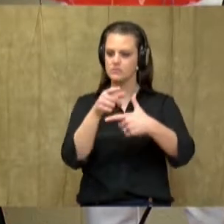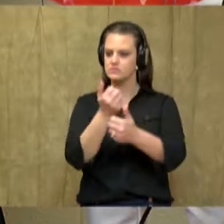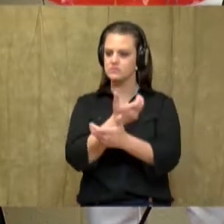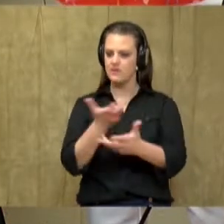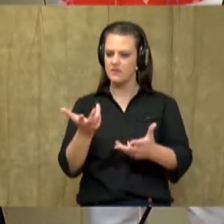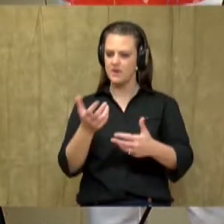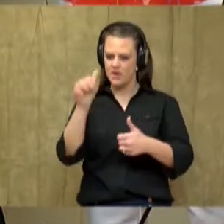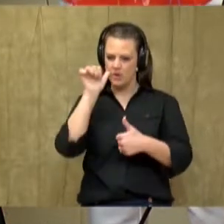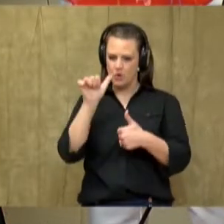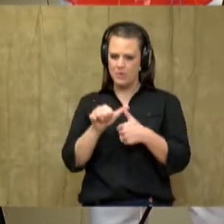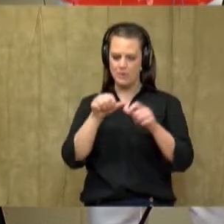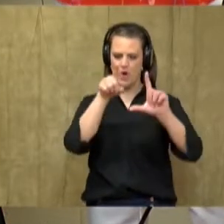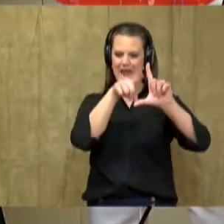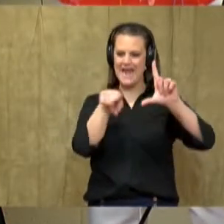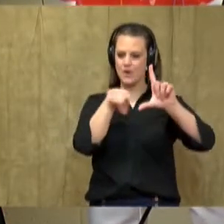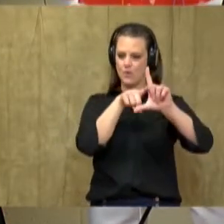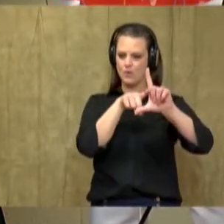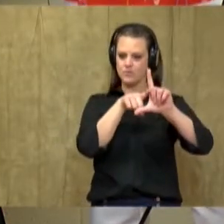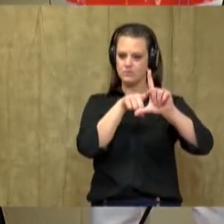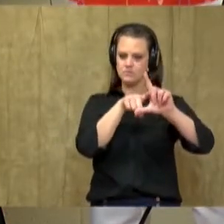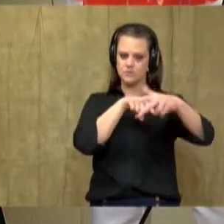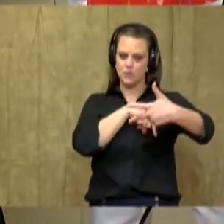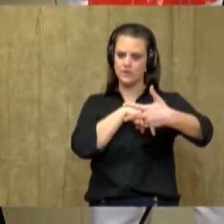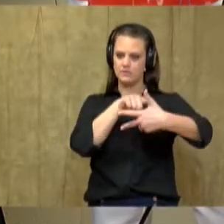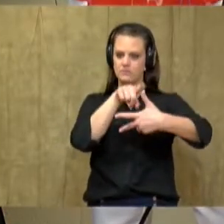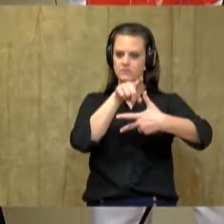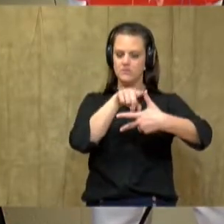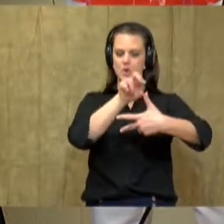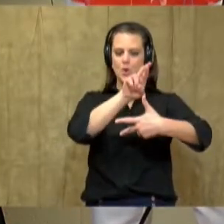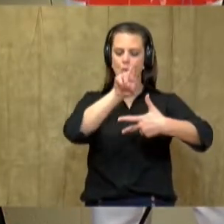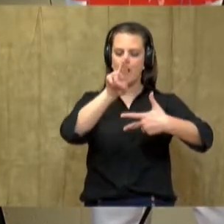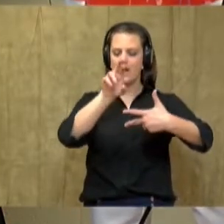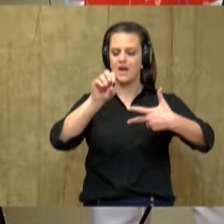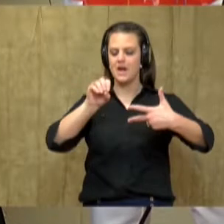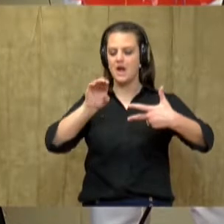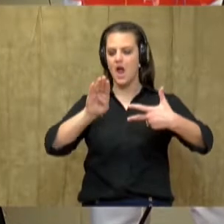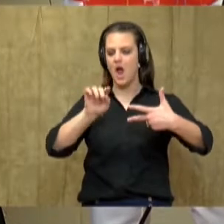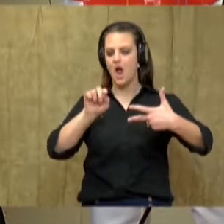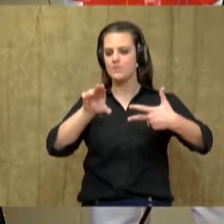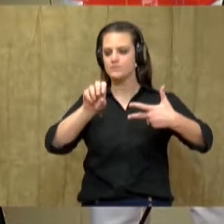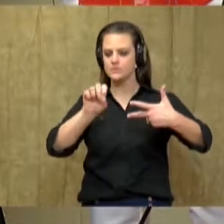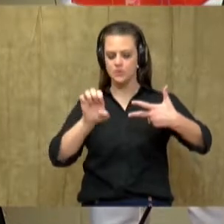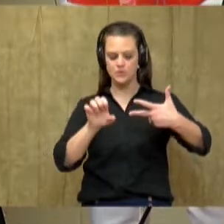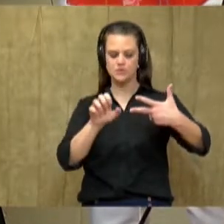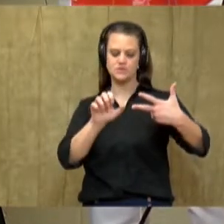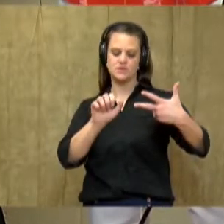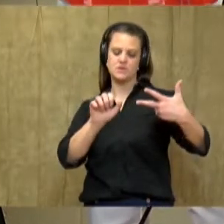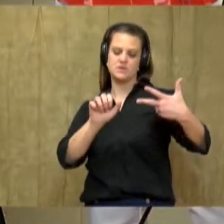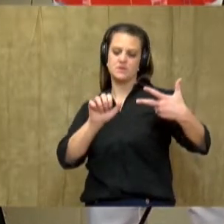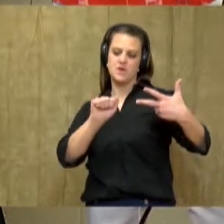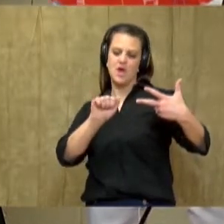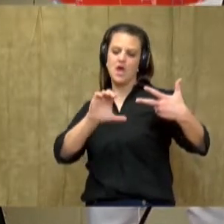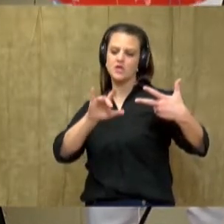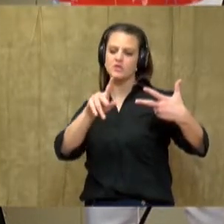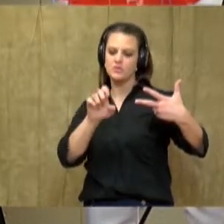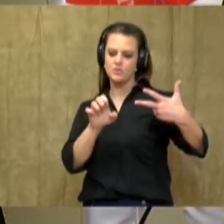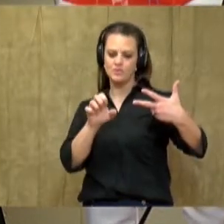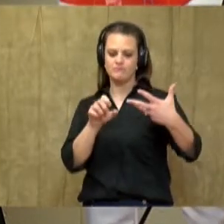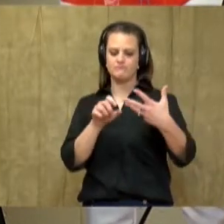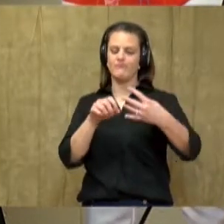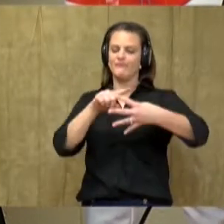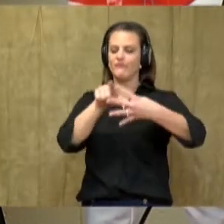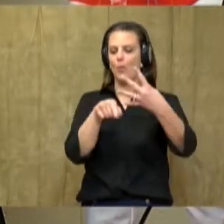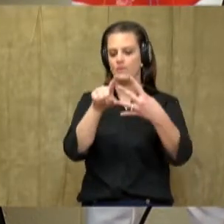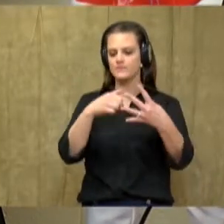angles we've talked about: the right, obtuse, acute, and straight angles as well. Four types